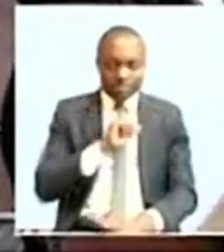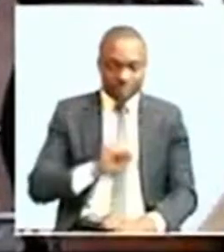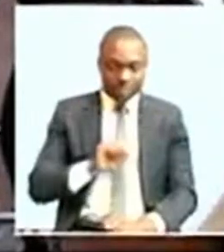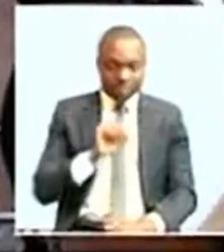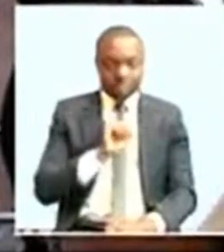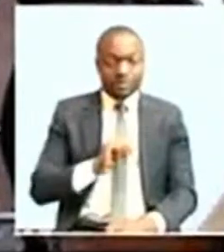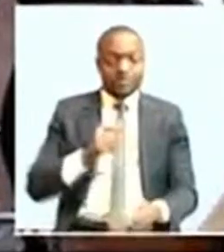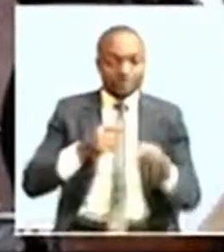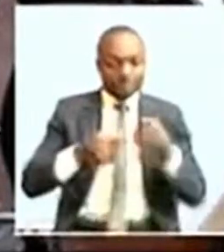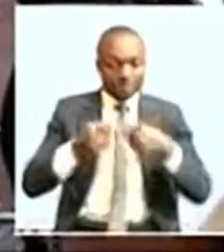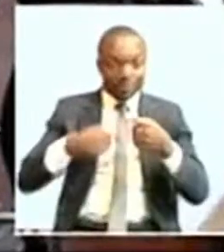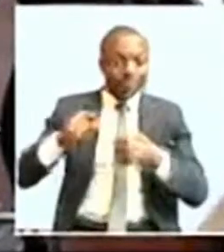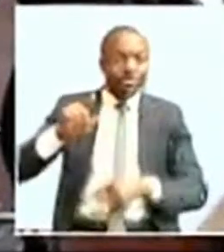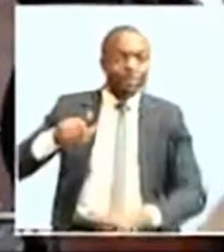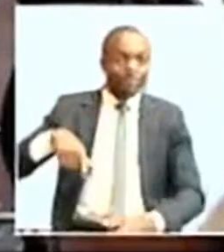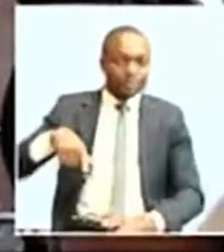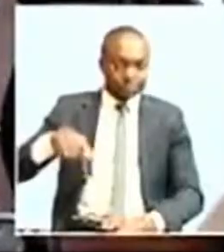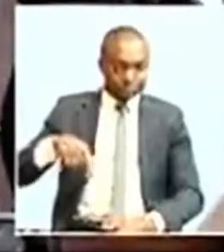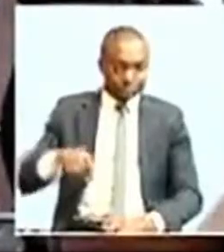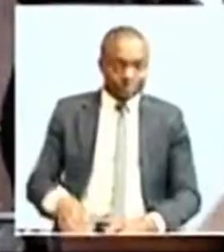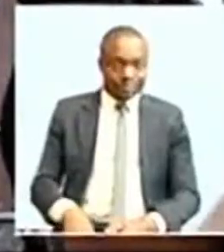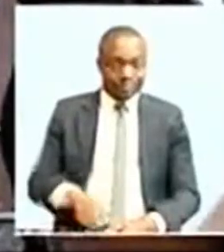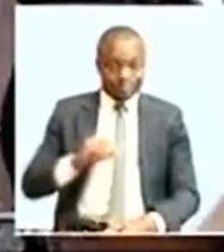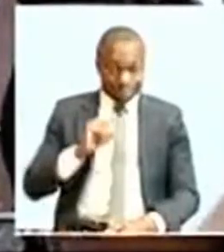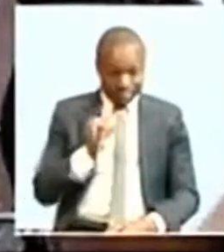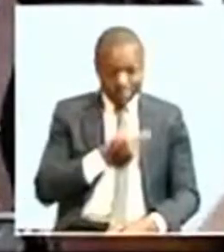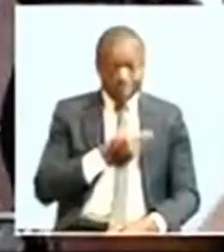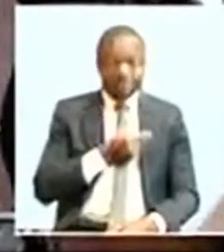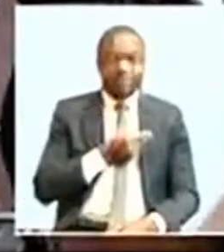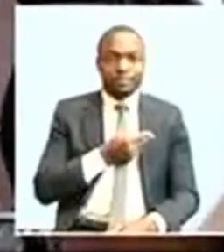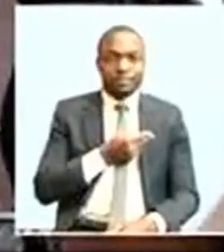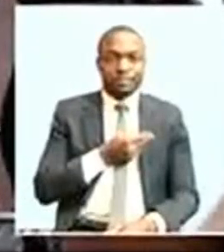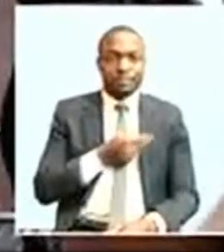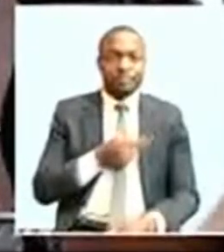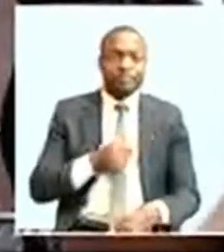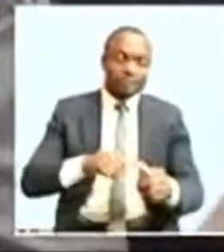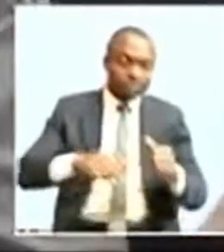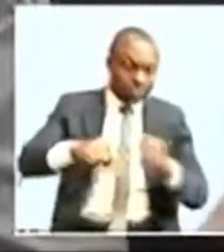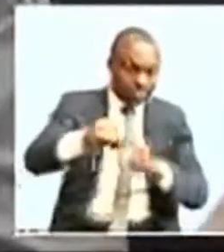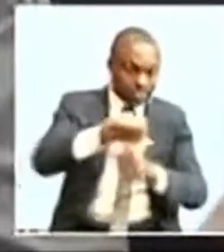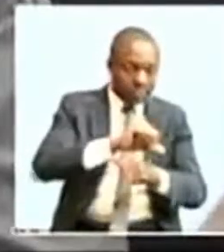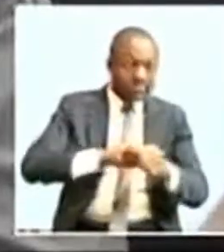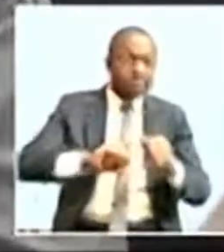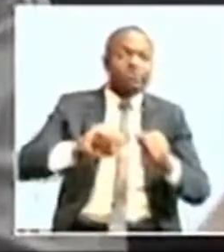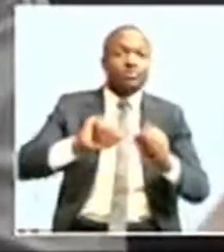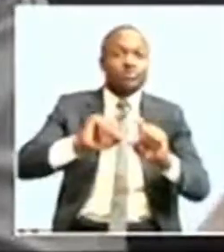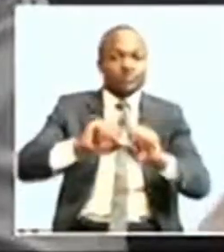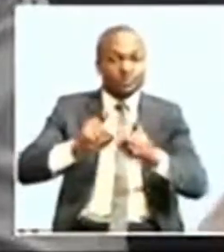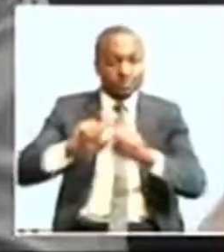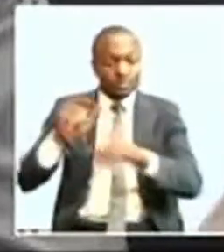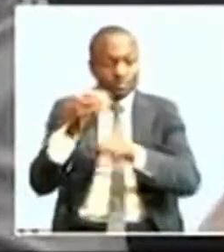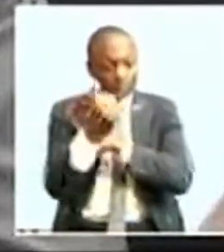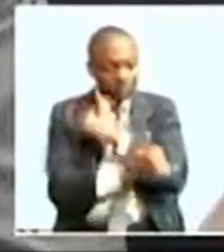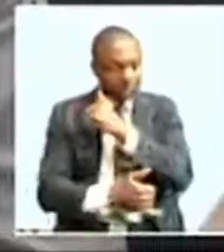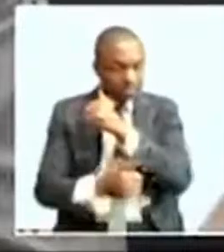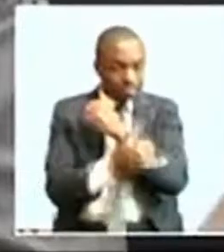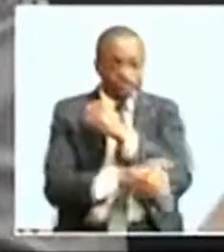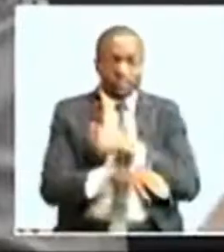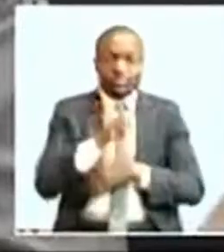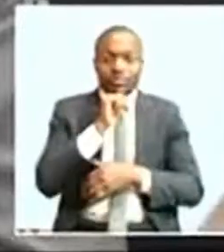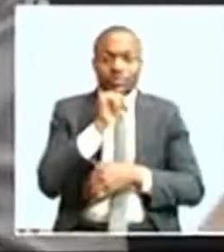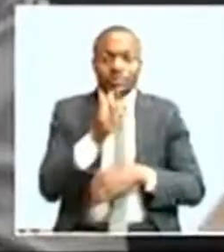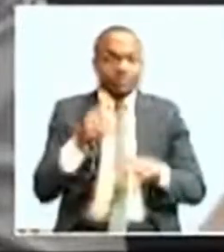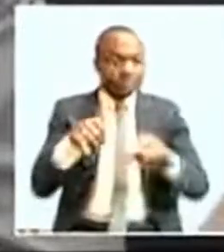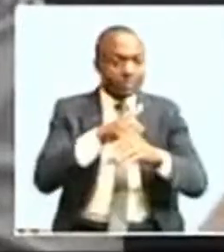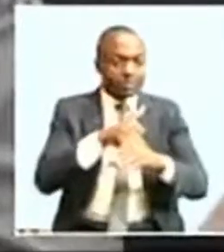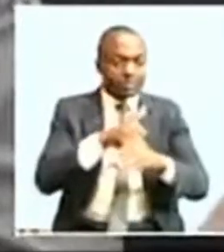Yeah. We are a landlocked country, and we are not engaged into these marine